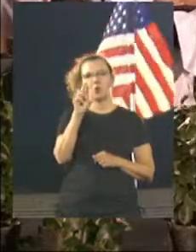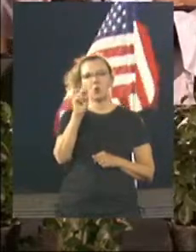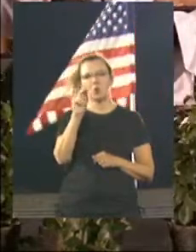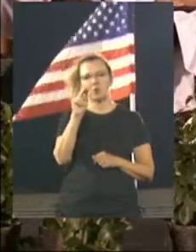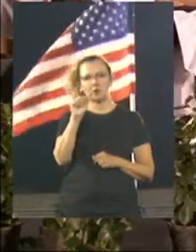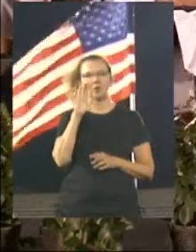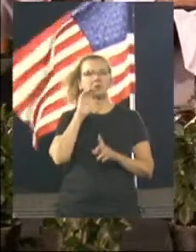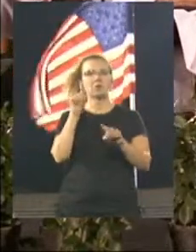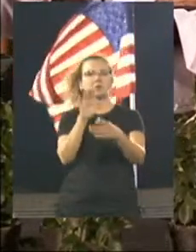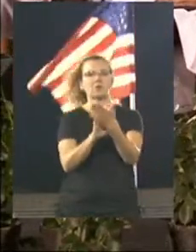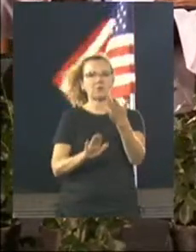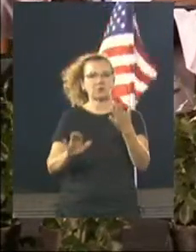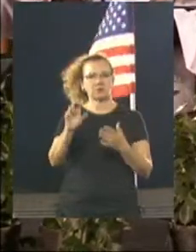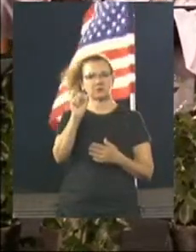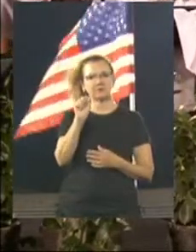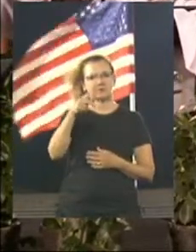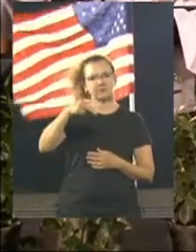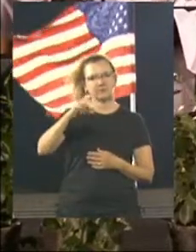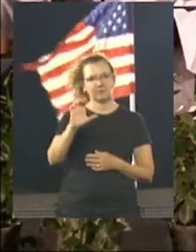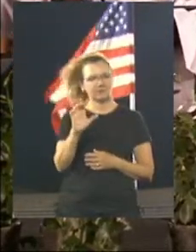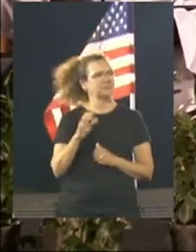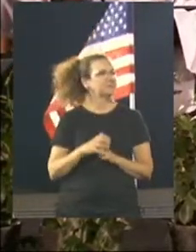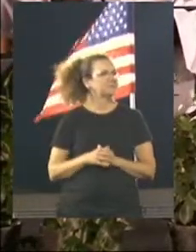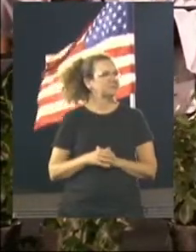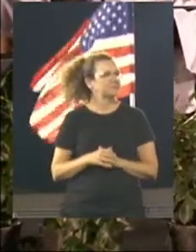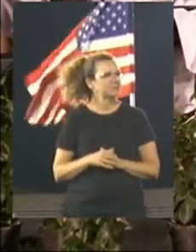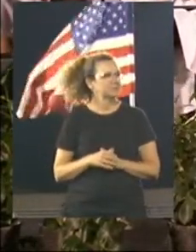St. Philip's College.